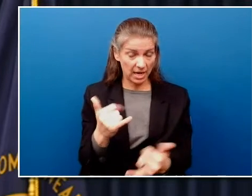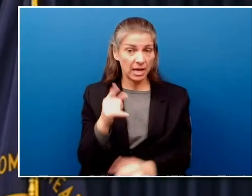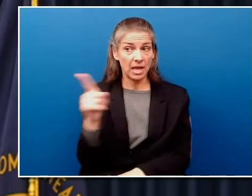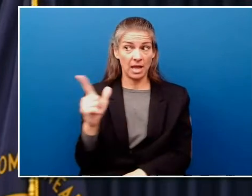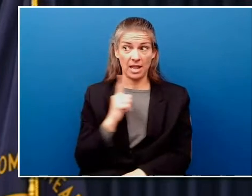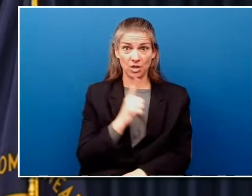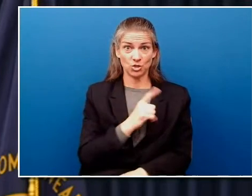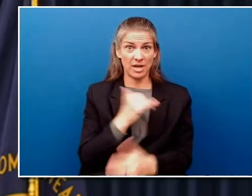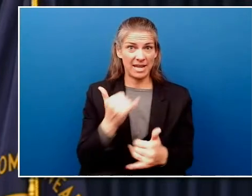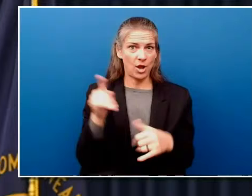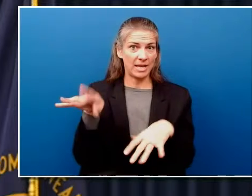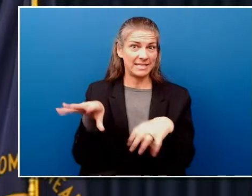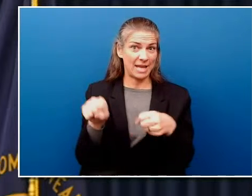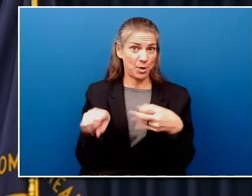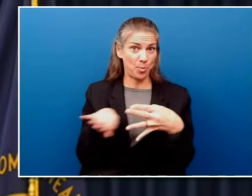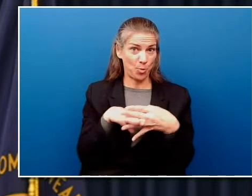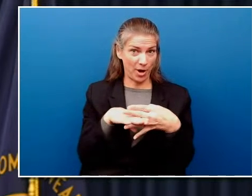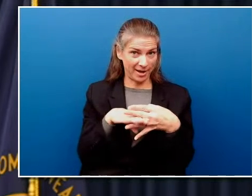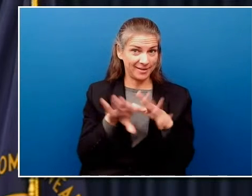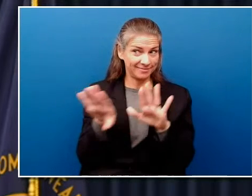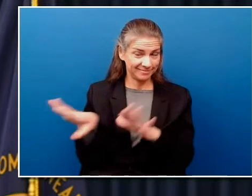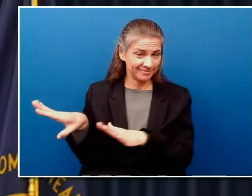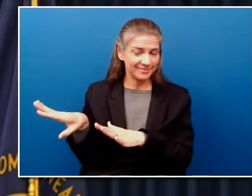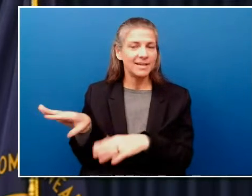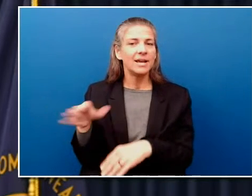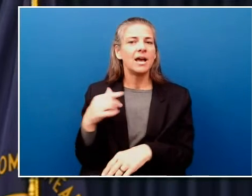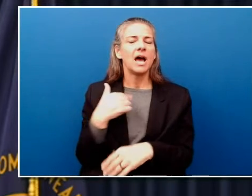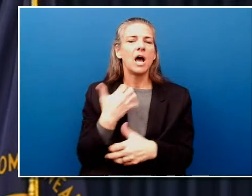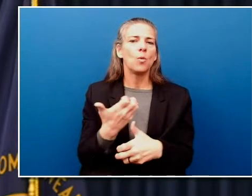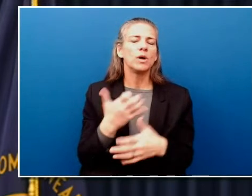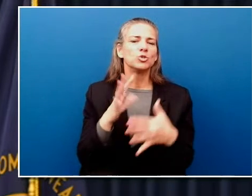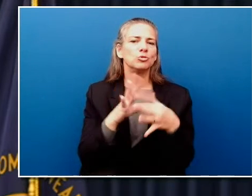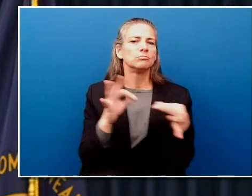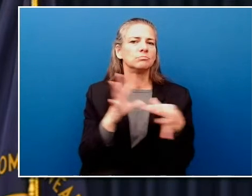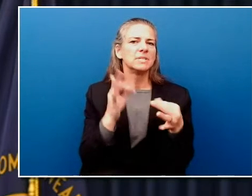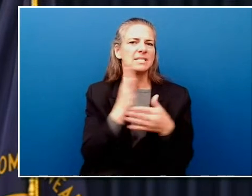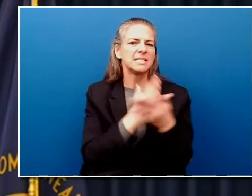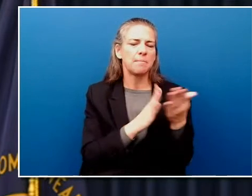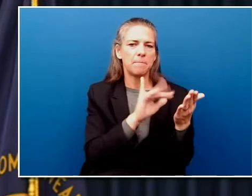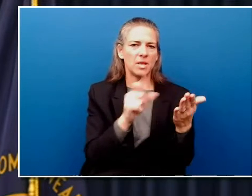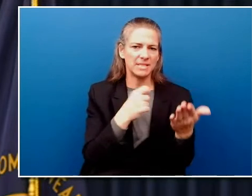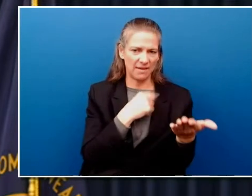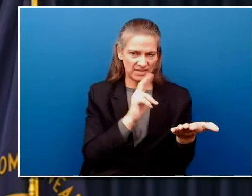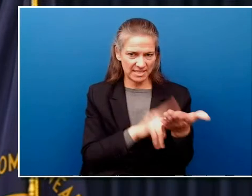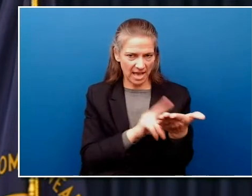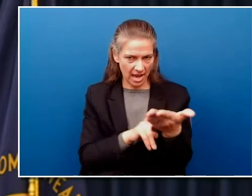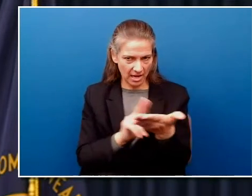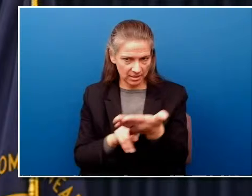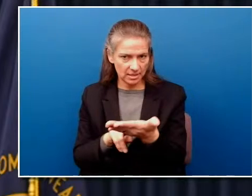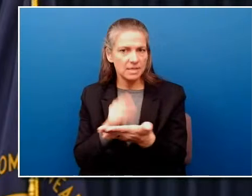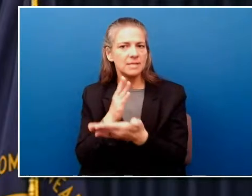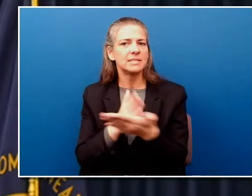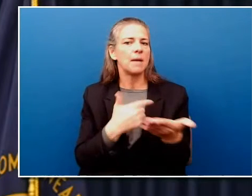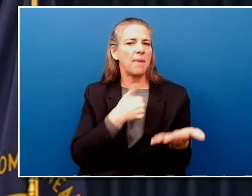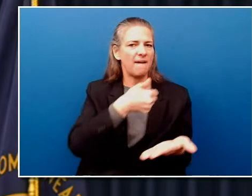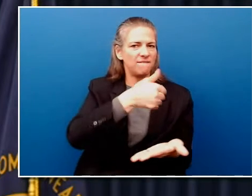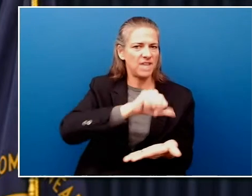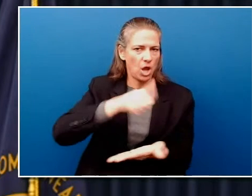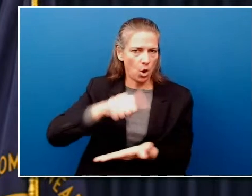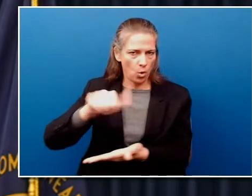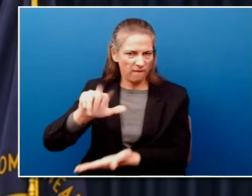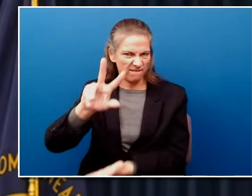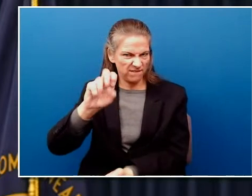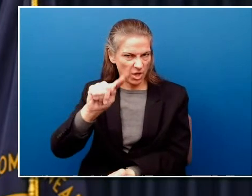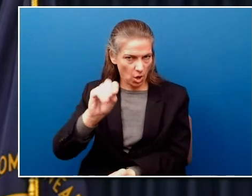break, I wanted to provide Kentuckians on a couple bills I've signed, one that I've vetoed, and a couple more that will be